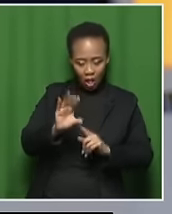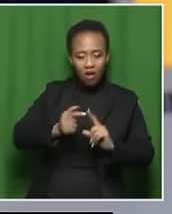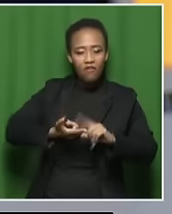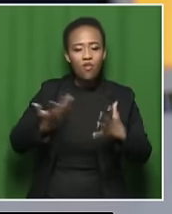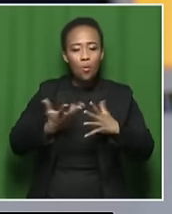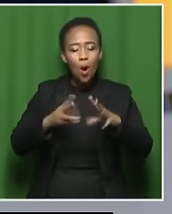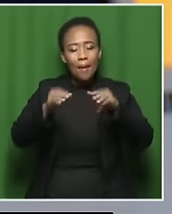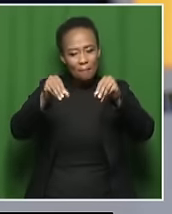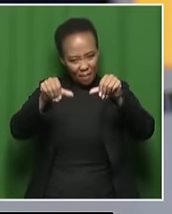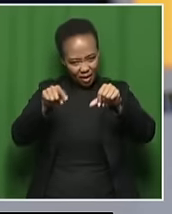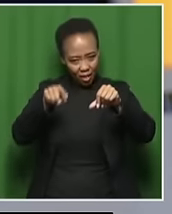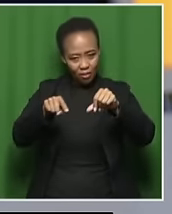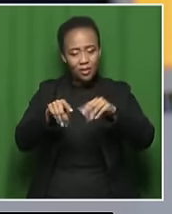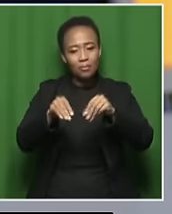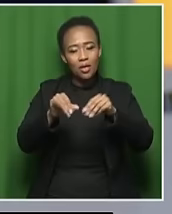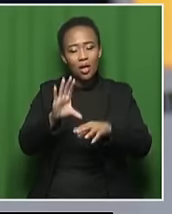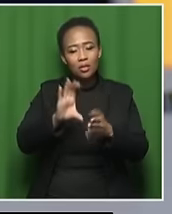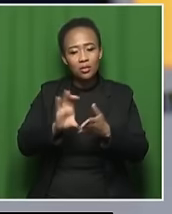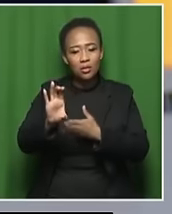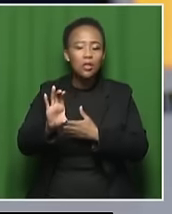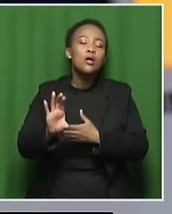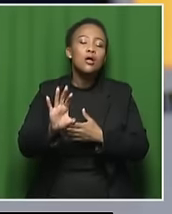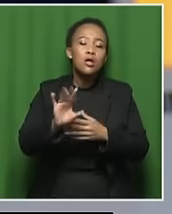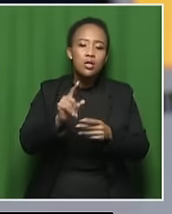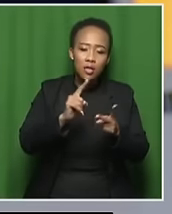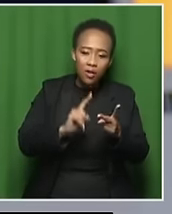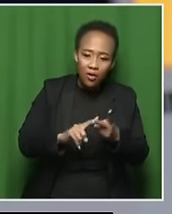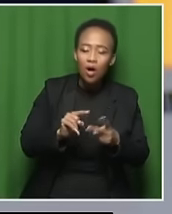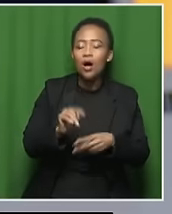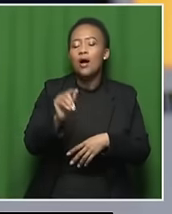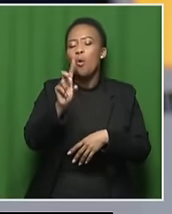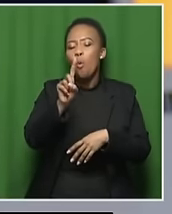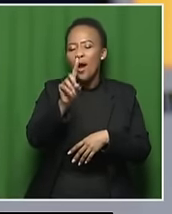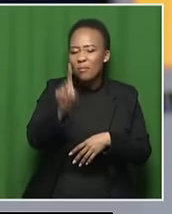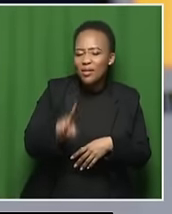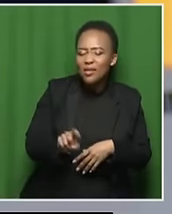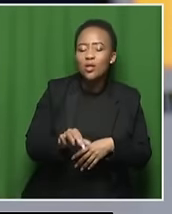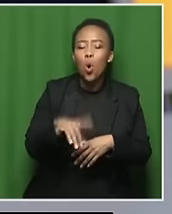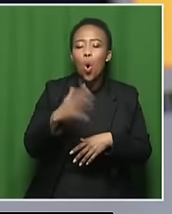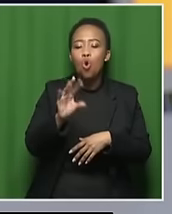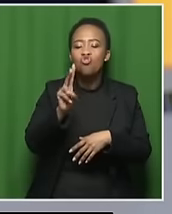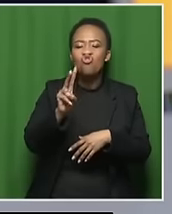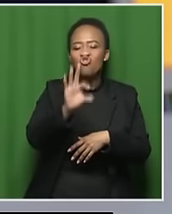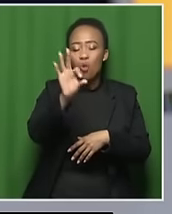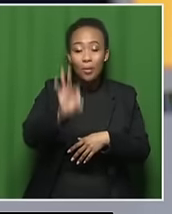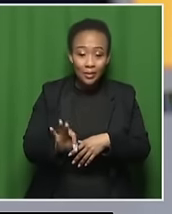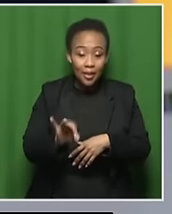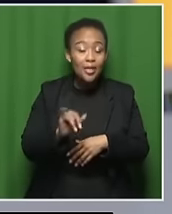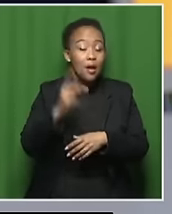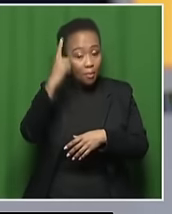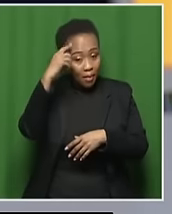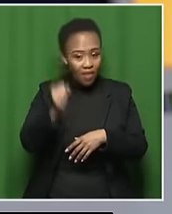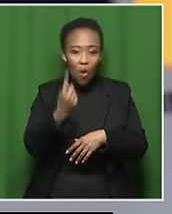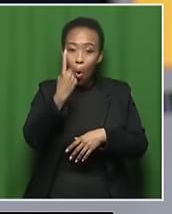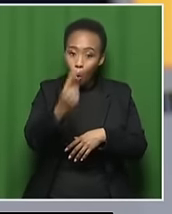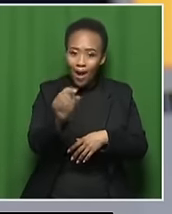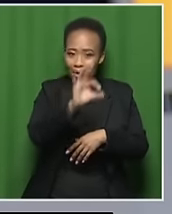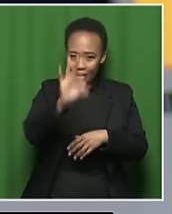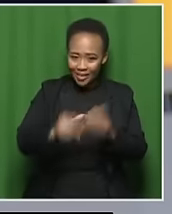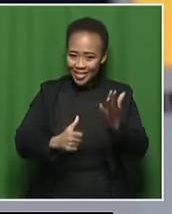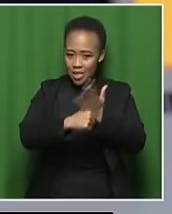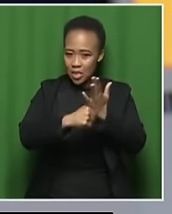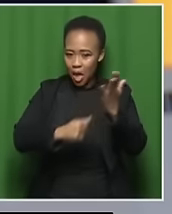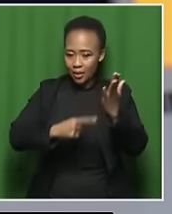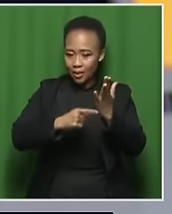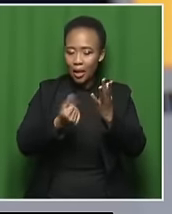fund can come out of taxation of 2% or 1%. We believe that if you tax 1%, that